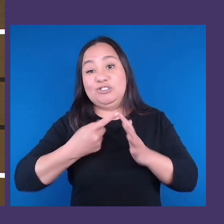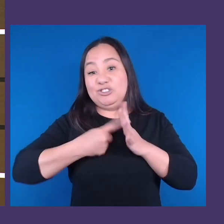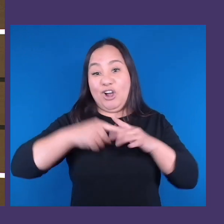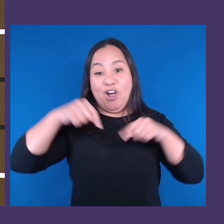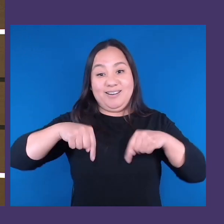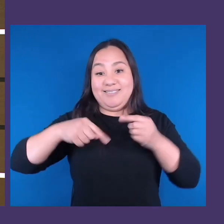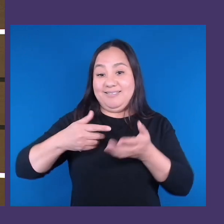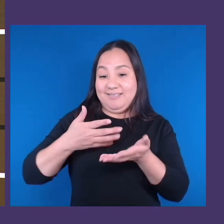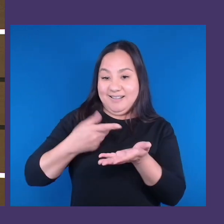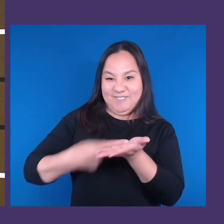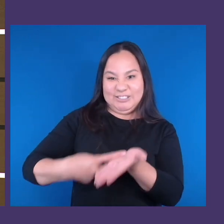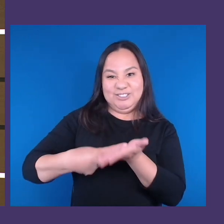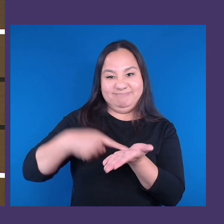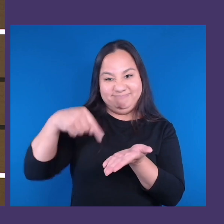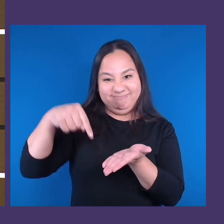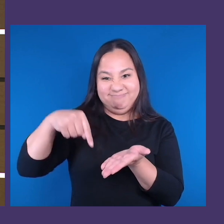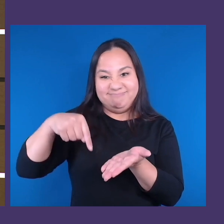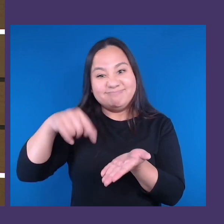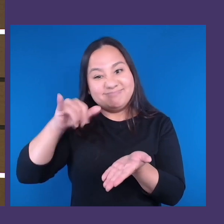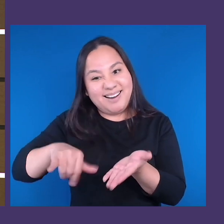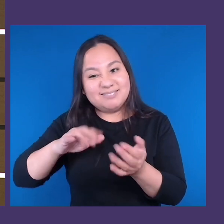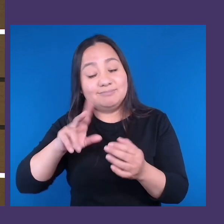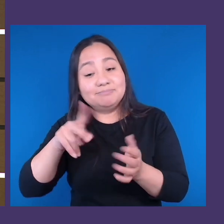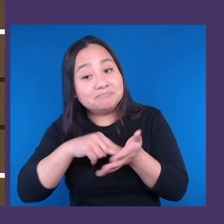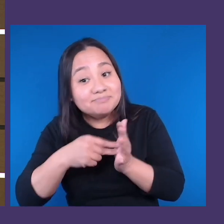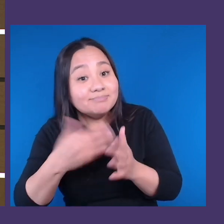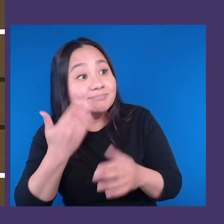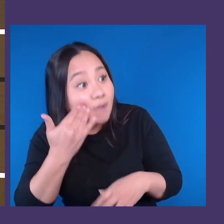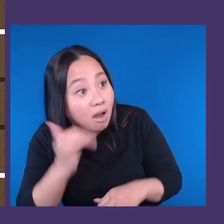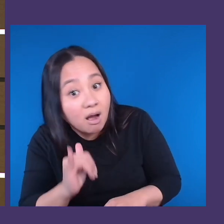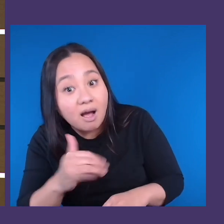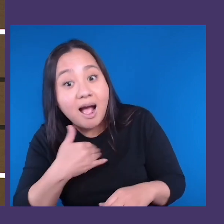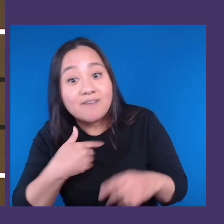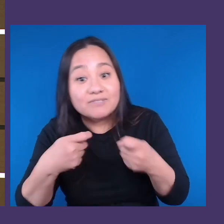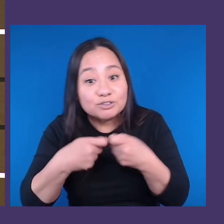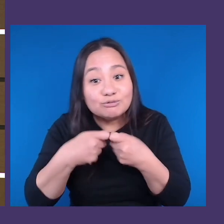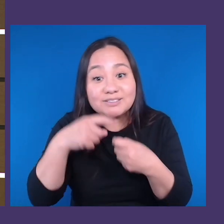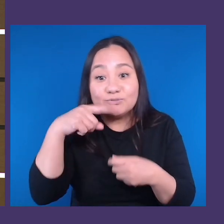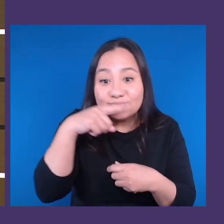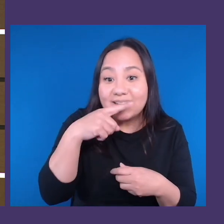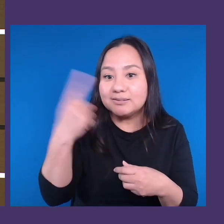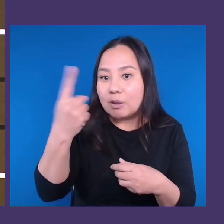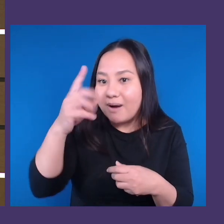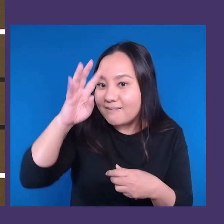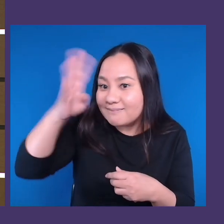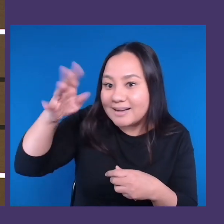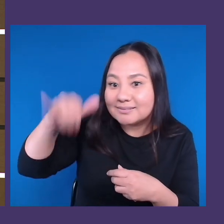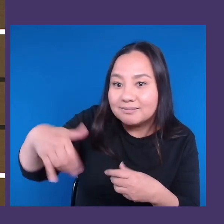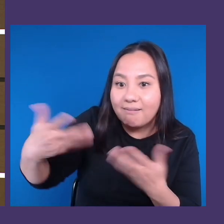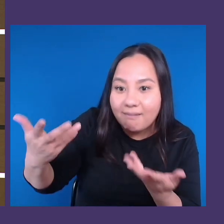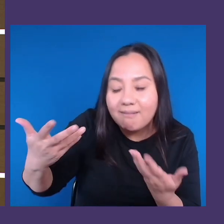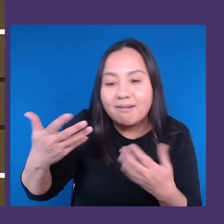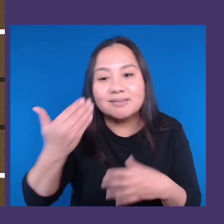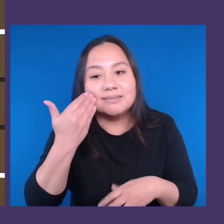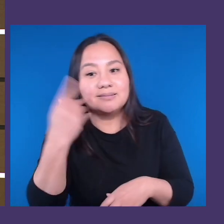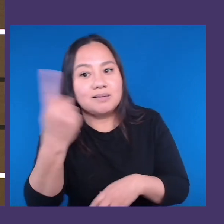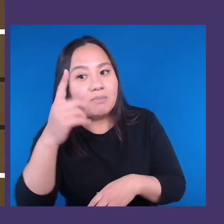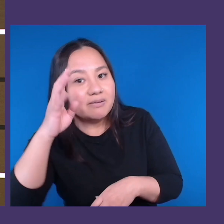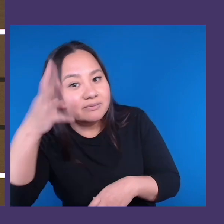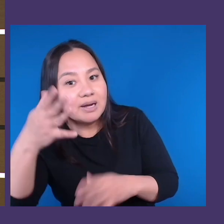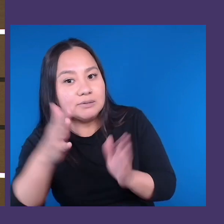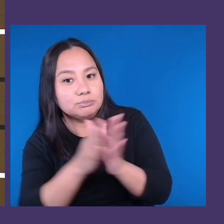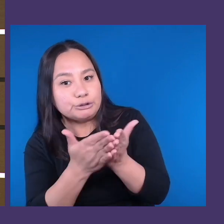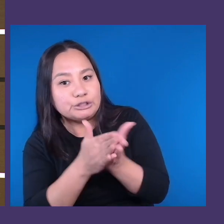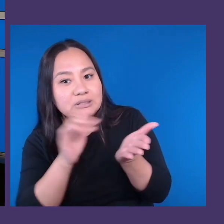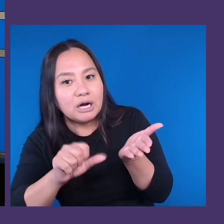there was an electric toothbrush and somebody invented that, and somebody invented a book that could read